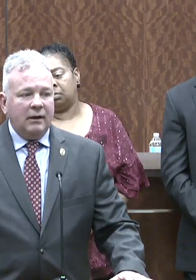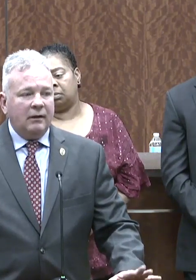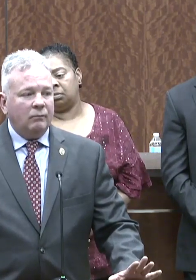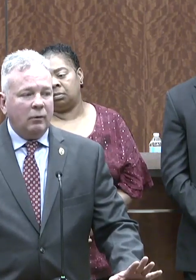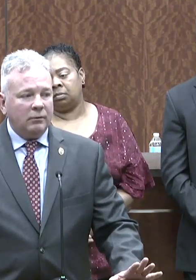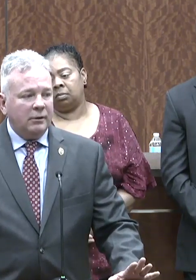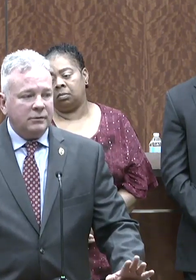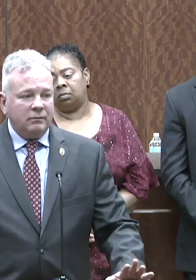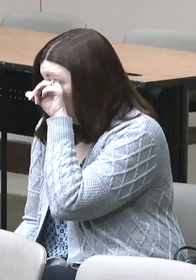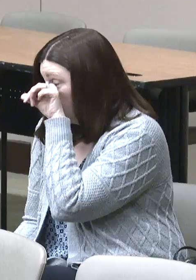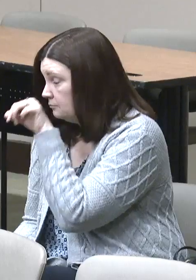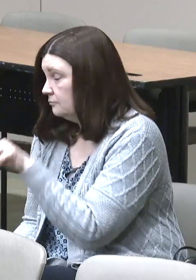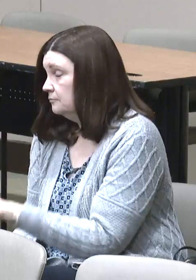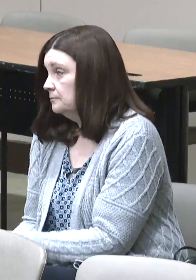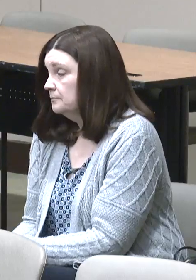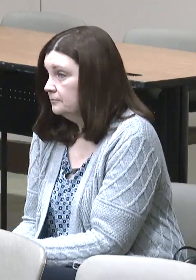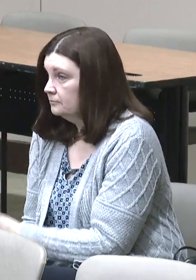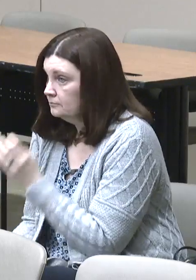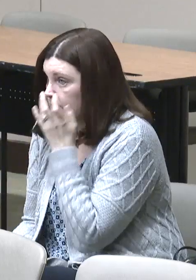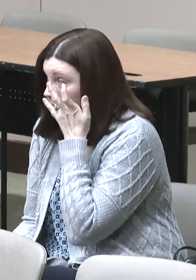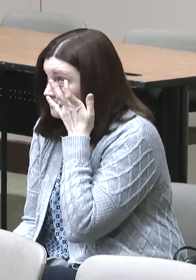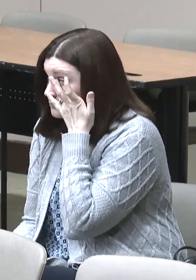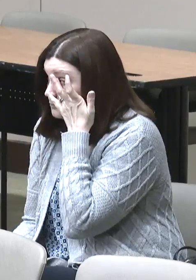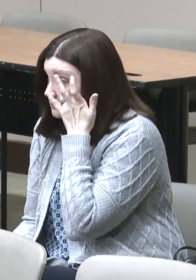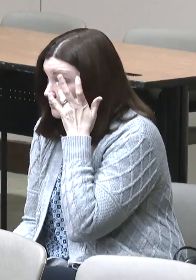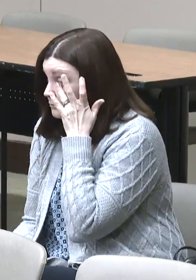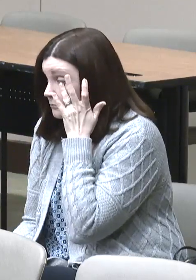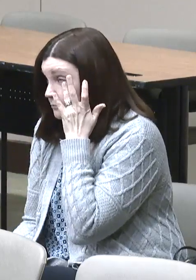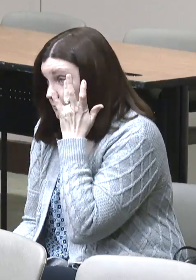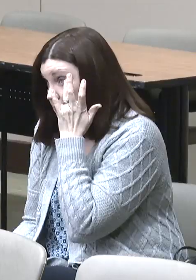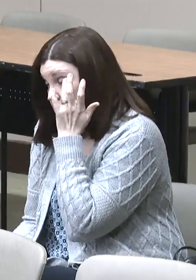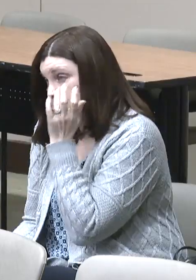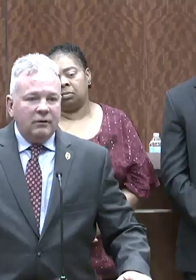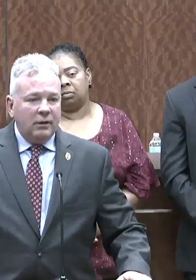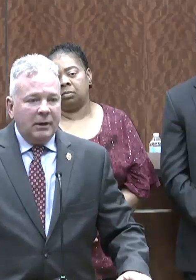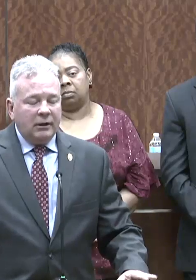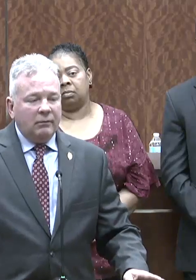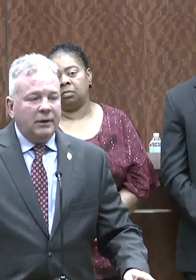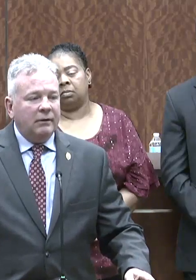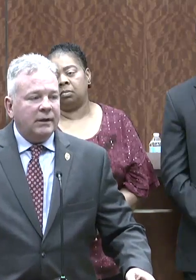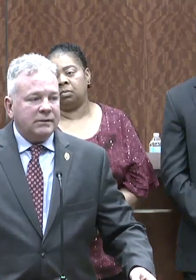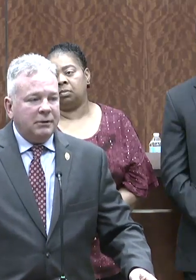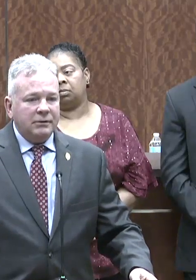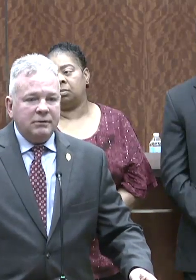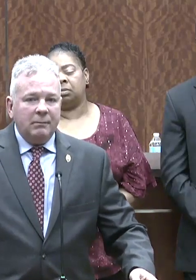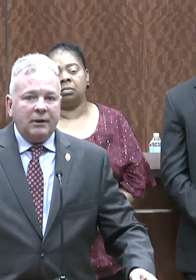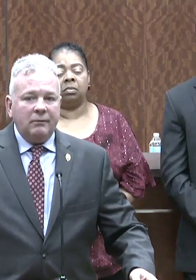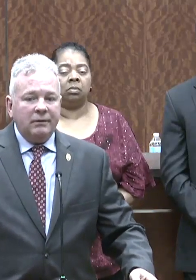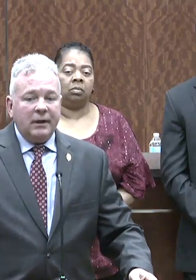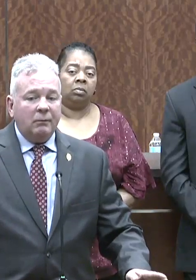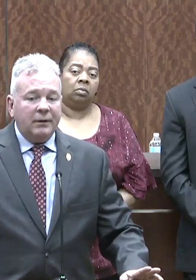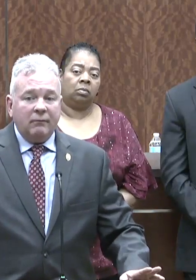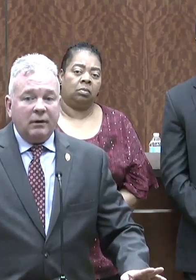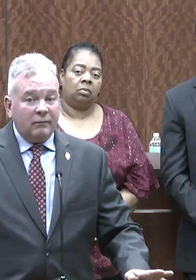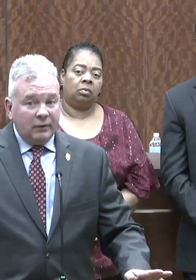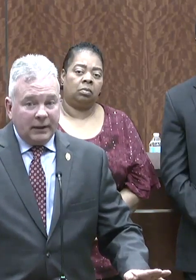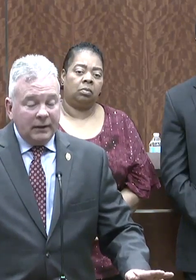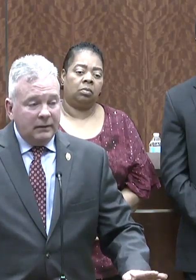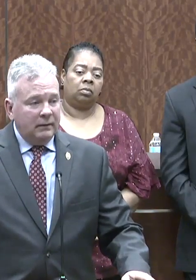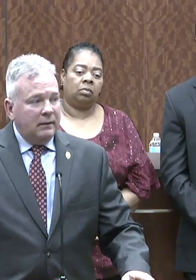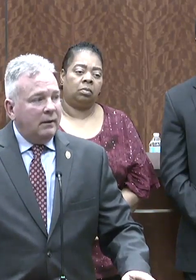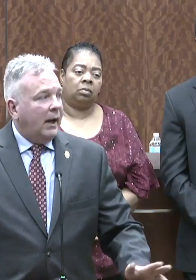been a roller coaster ride of emotion. There are things that I have done during my career and experienced during my career that I will never